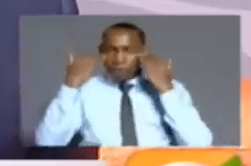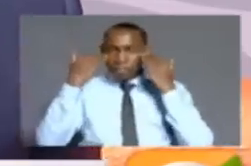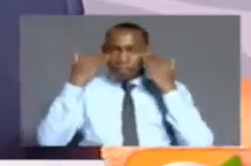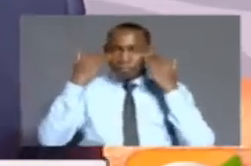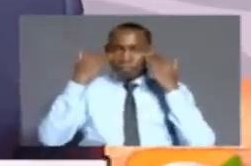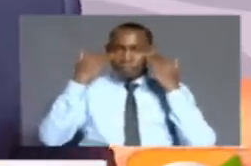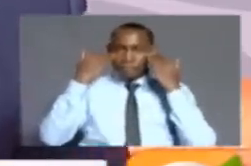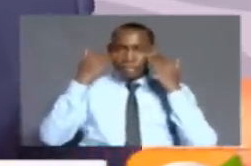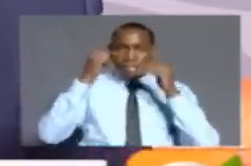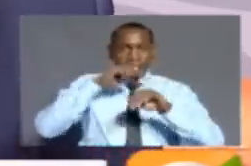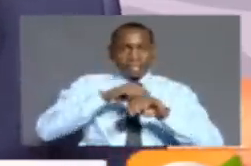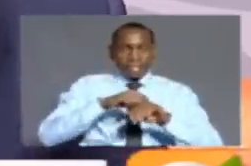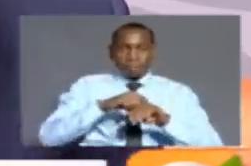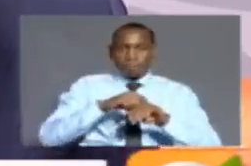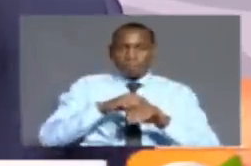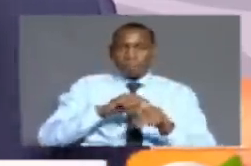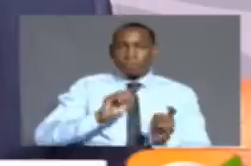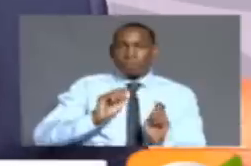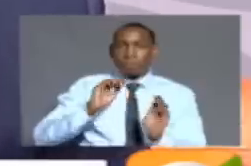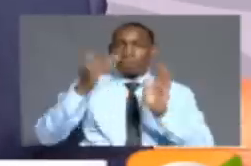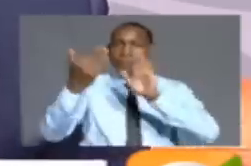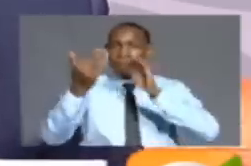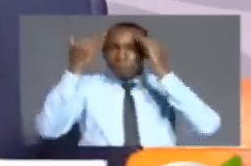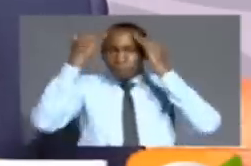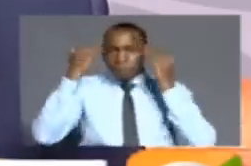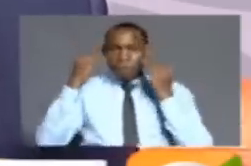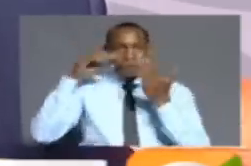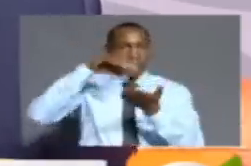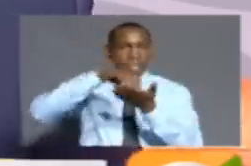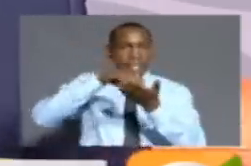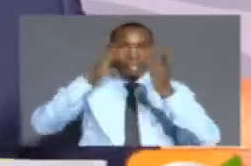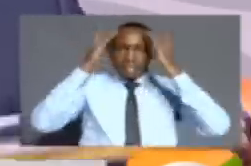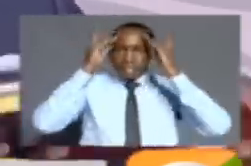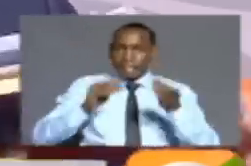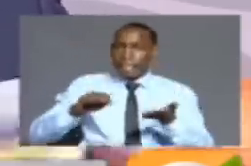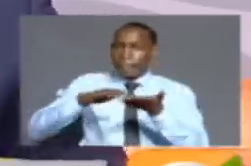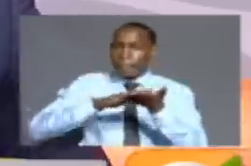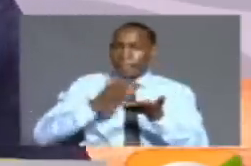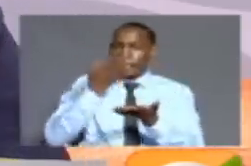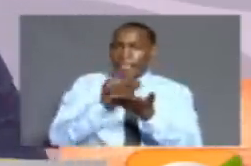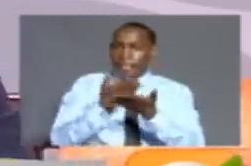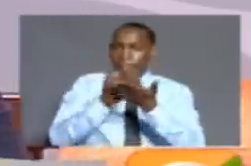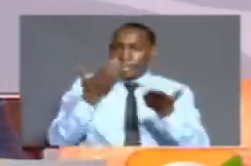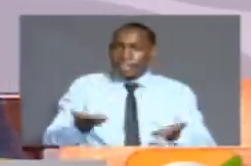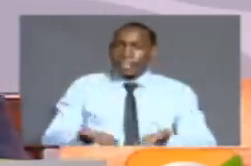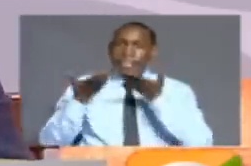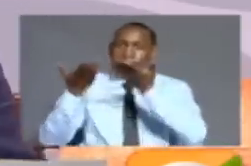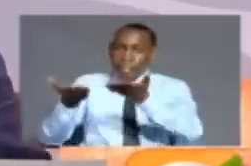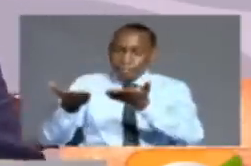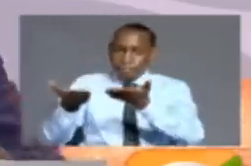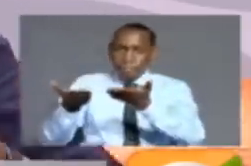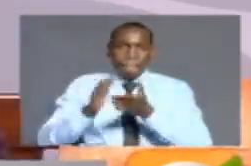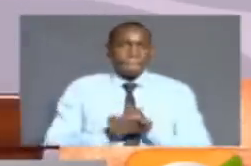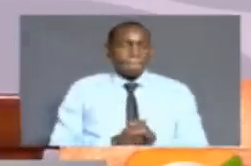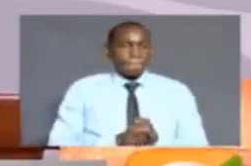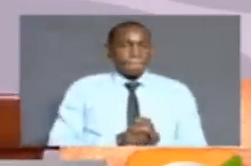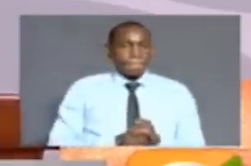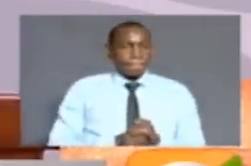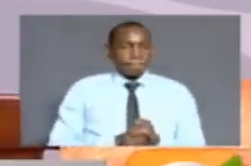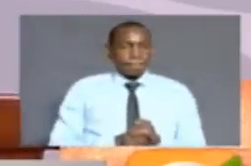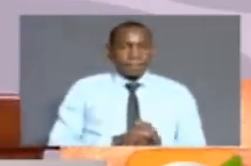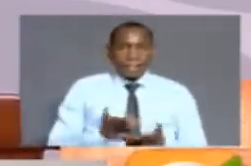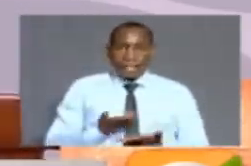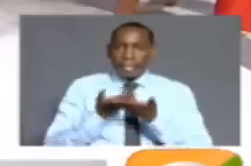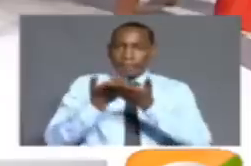lawyer, when you go to court, your case will be determined based on the evidence you produce. And the evidence is there. You see, and the evidence